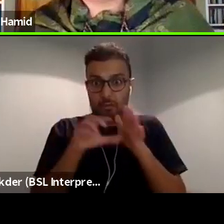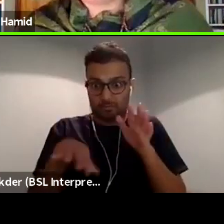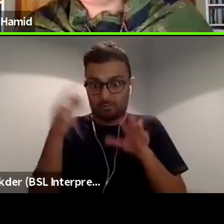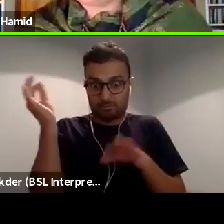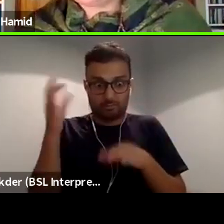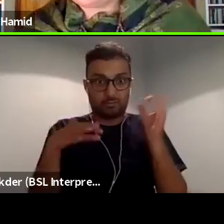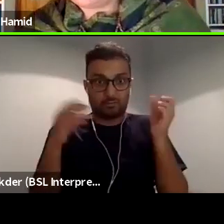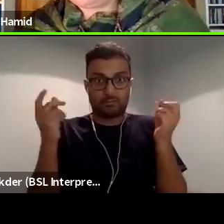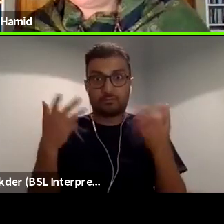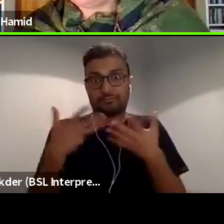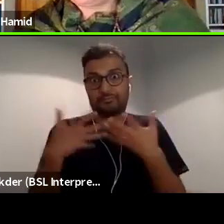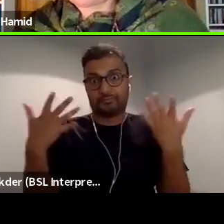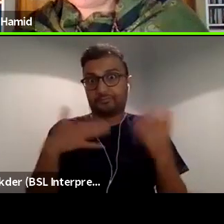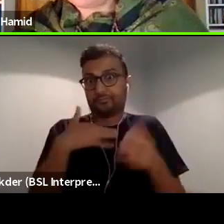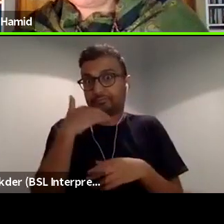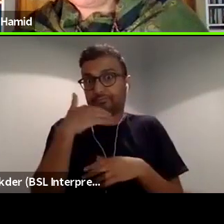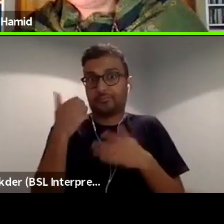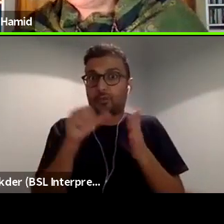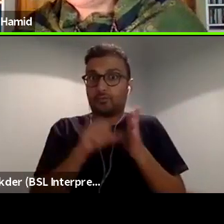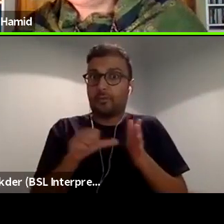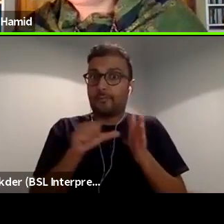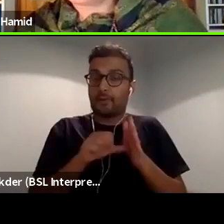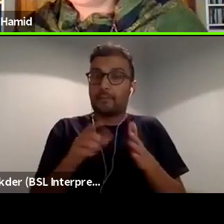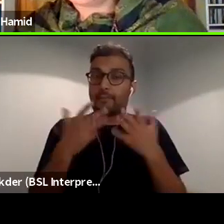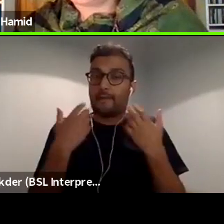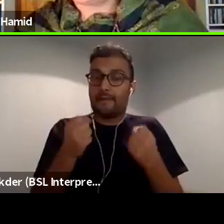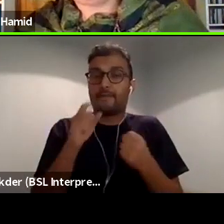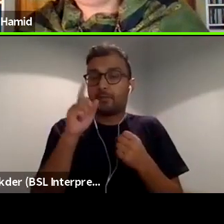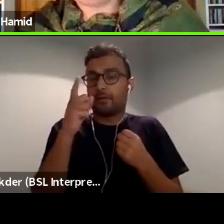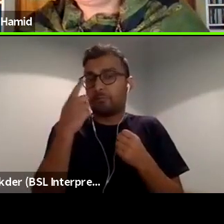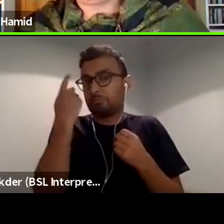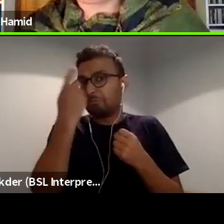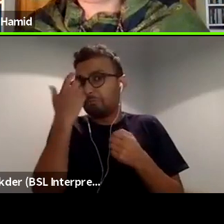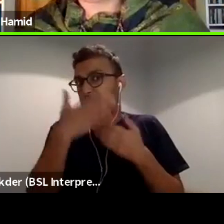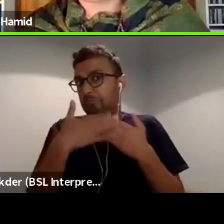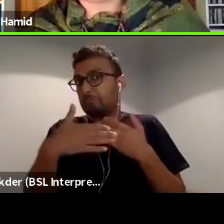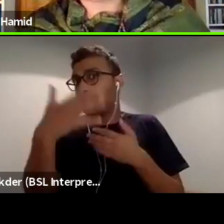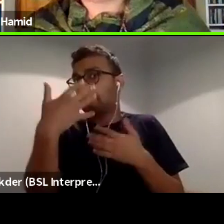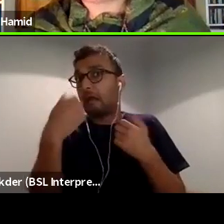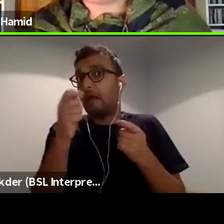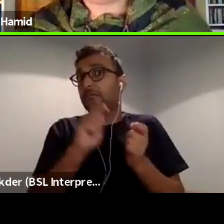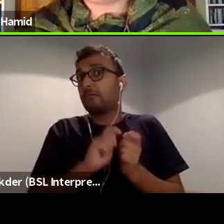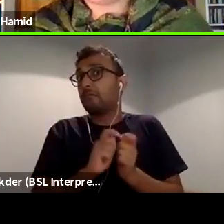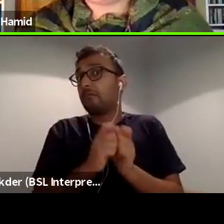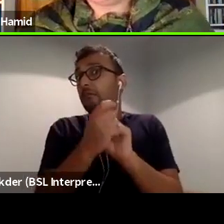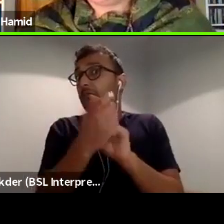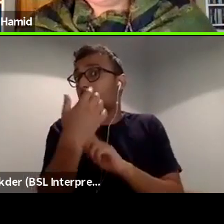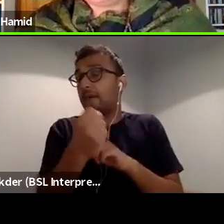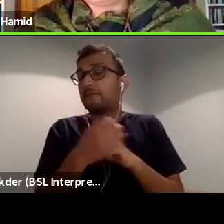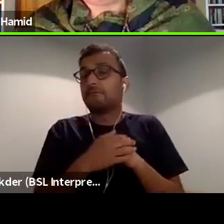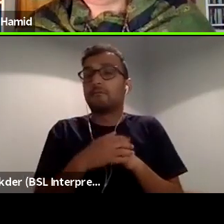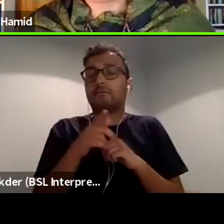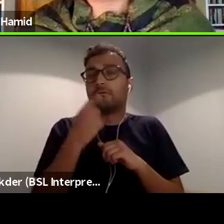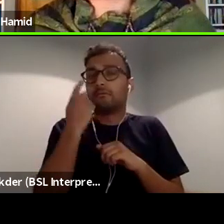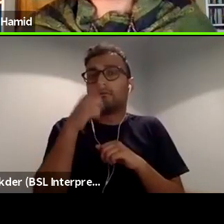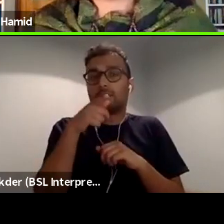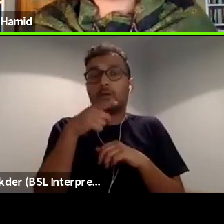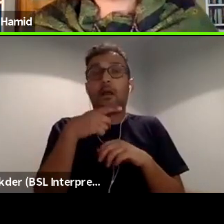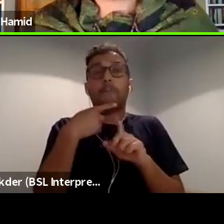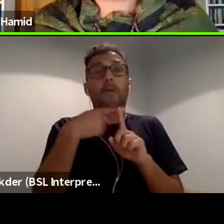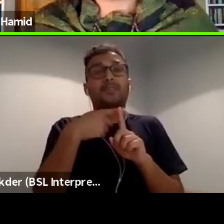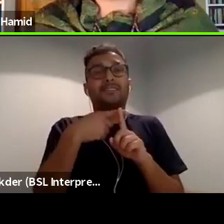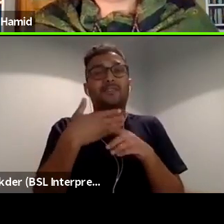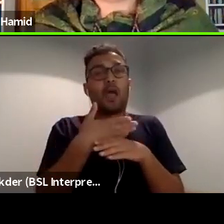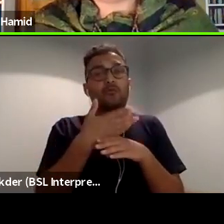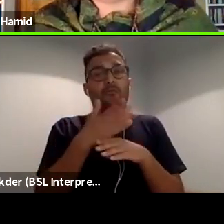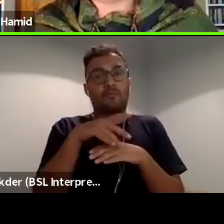asking whether the journalists think that the immediate positive action taken by the New Zealand